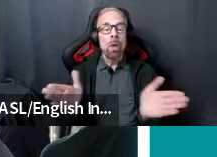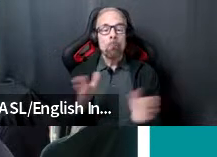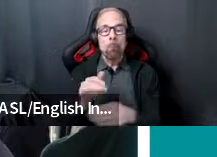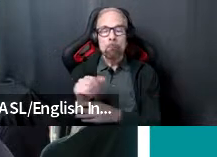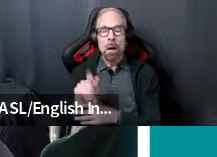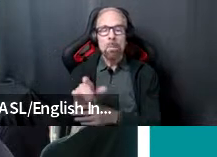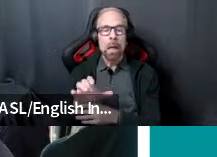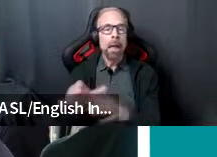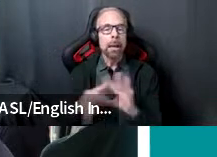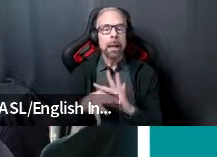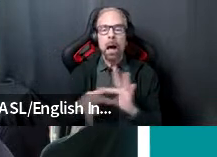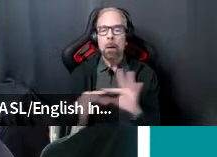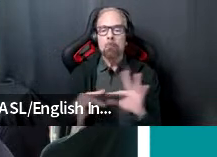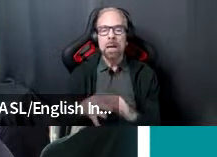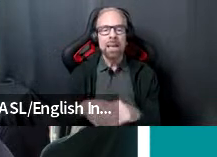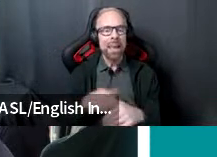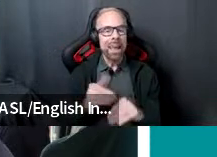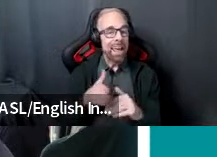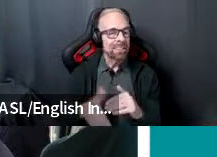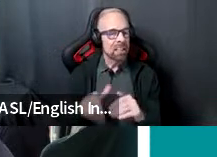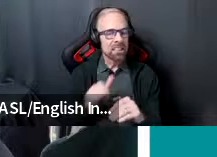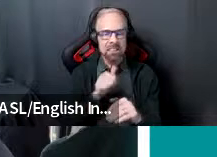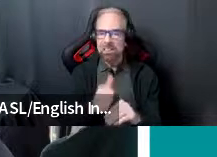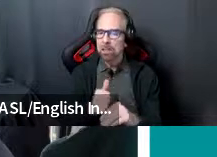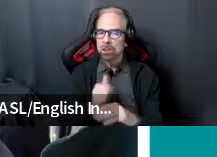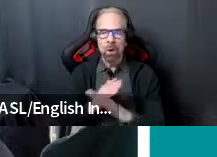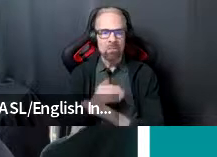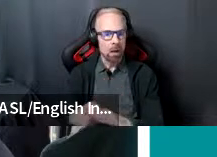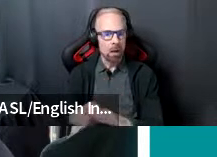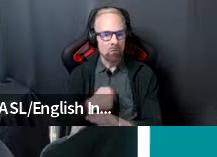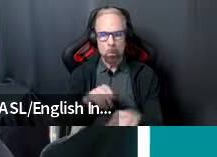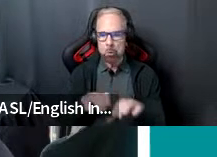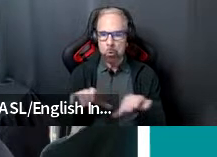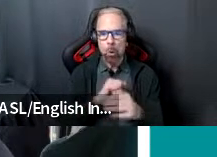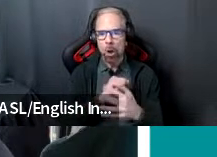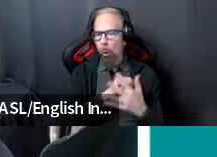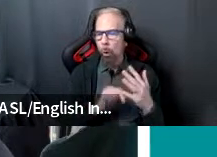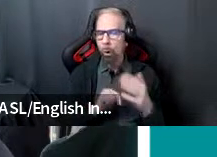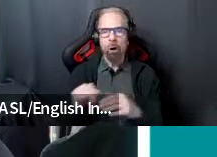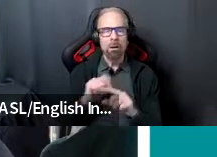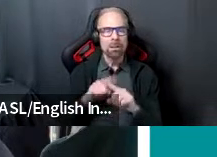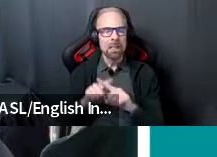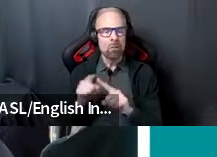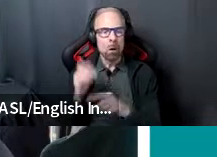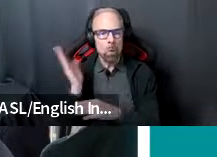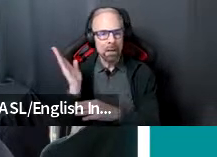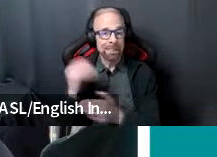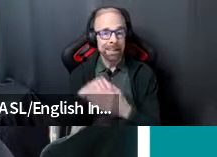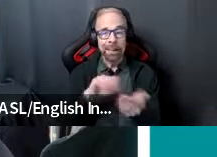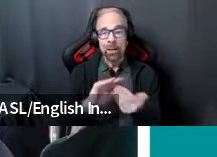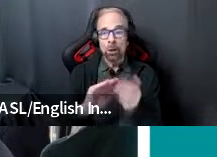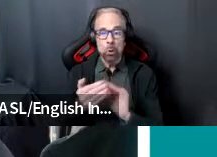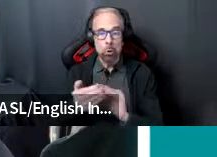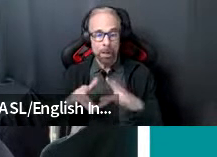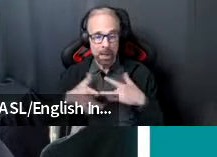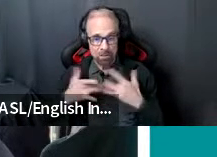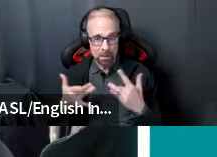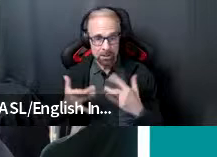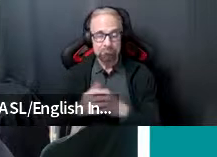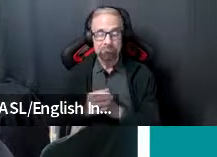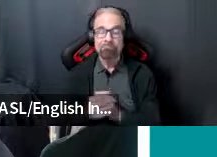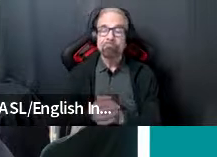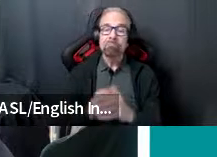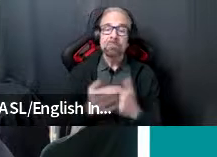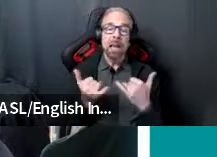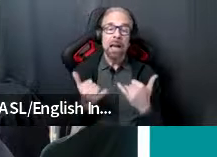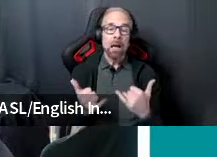not stop us from doing all of these presentations and community events. So with that,